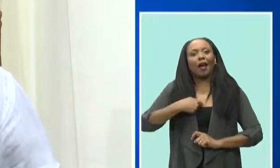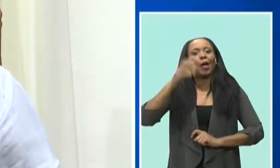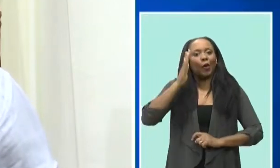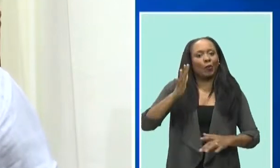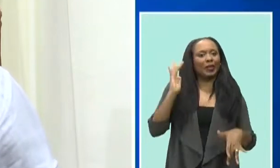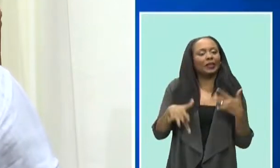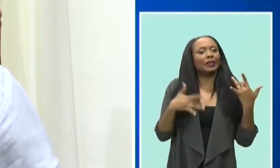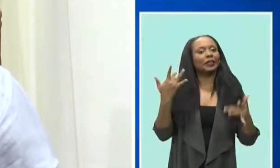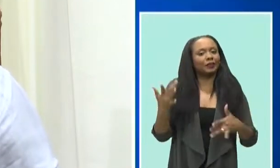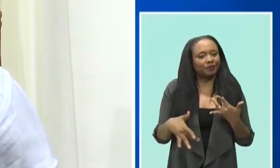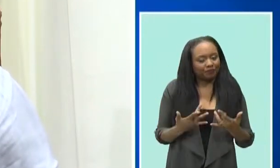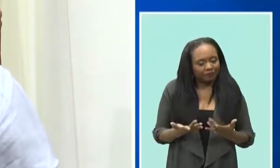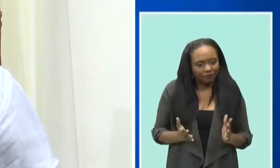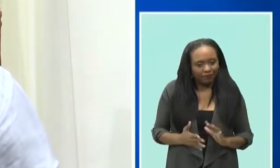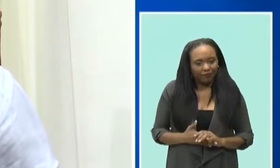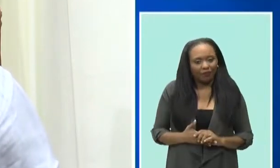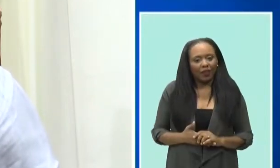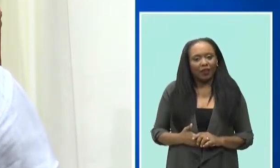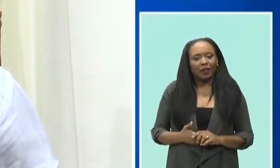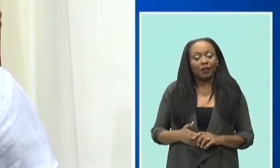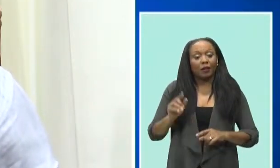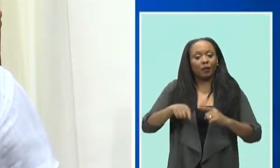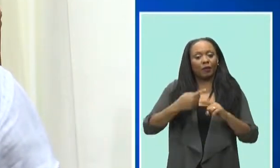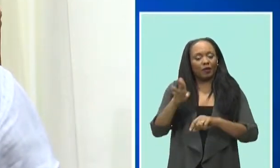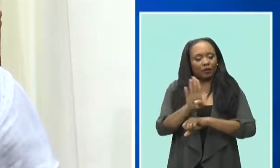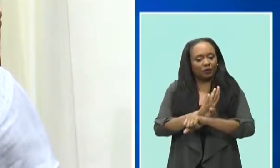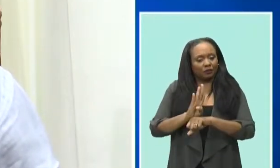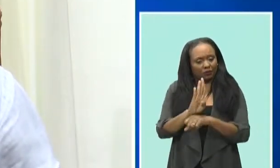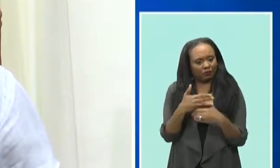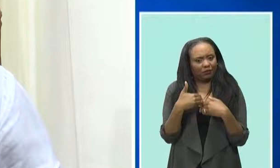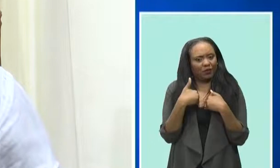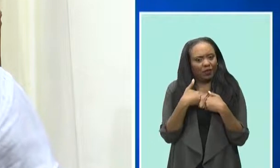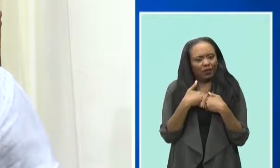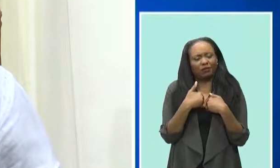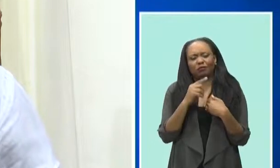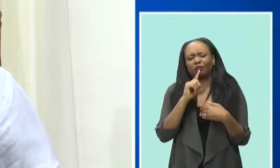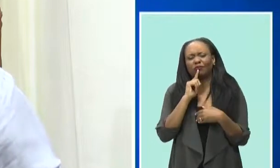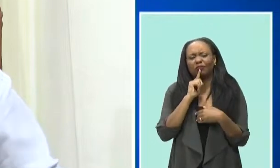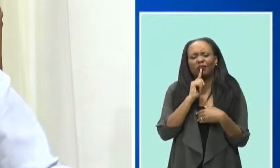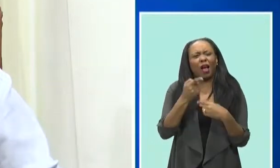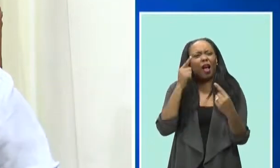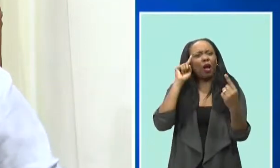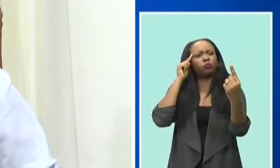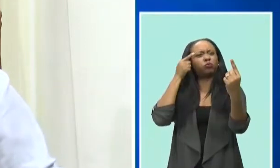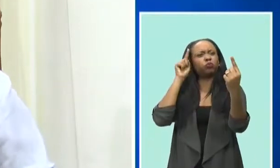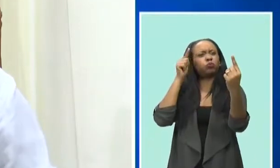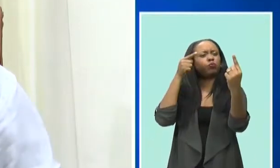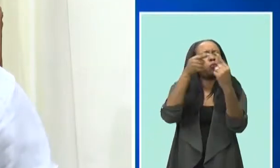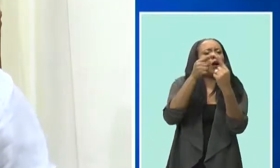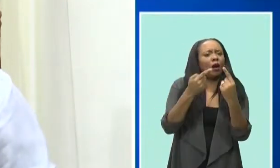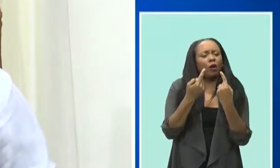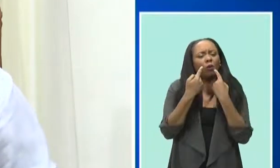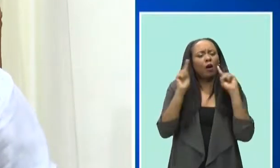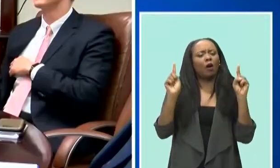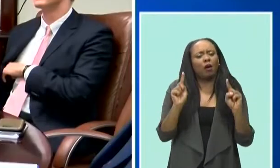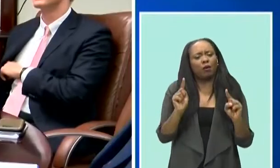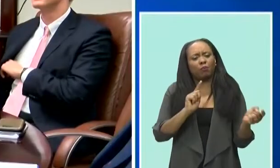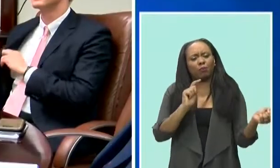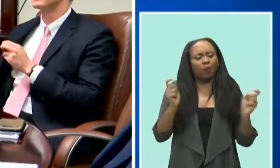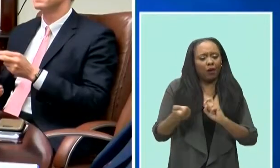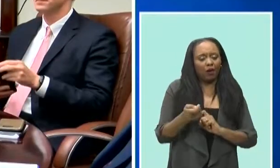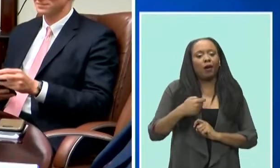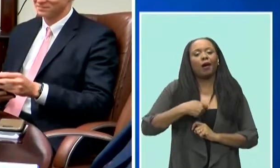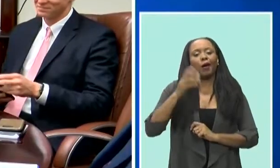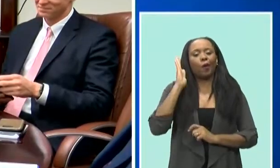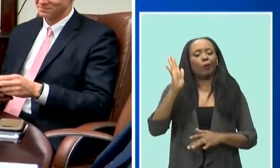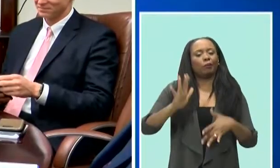other words, I will be jubilant when Barbados has truly reached the first signs of transformation. When